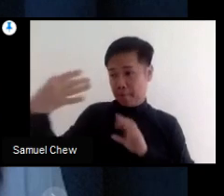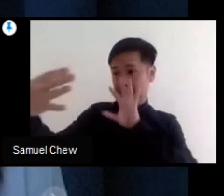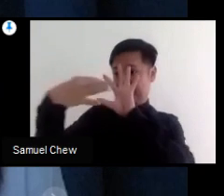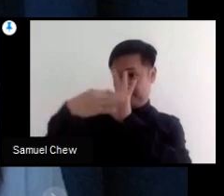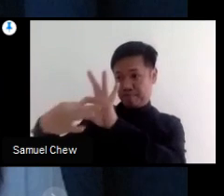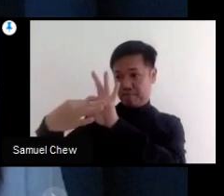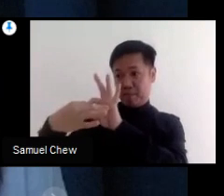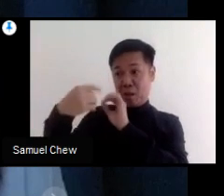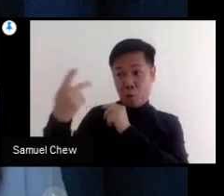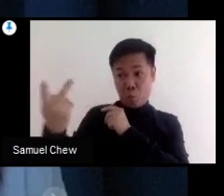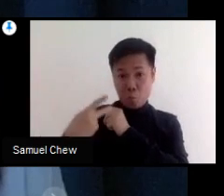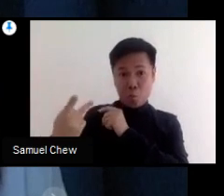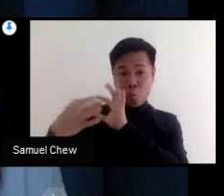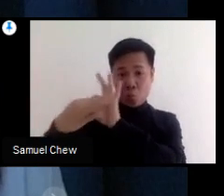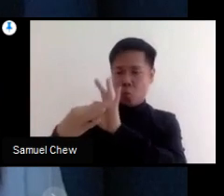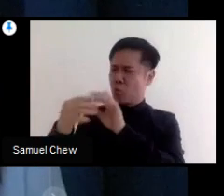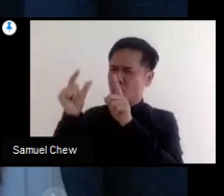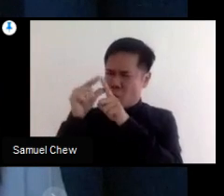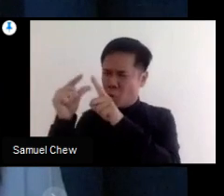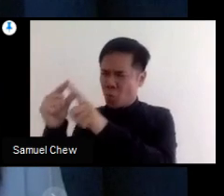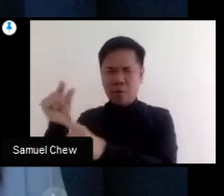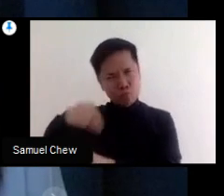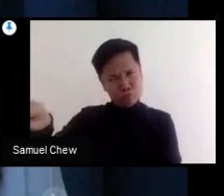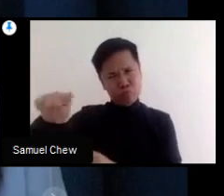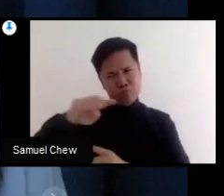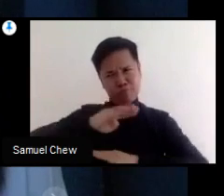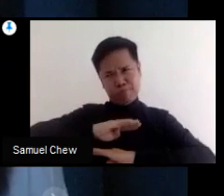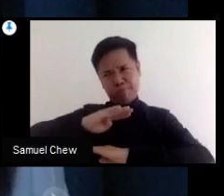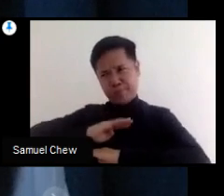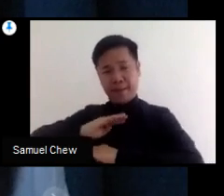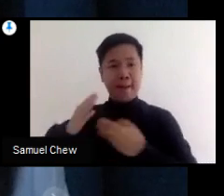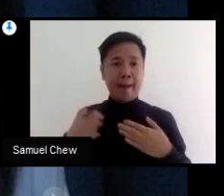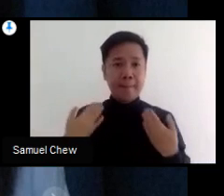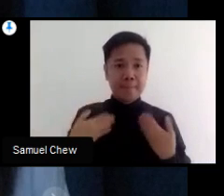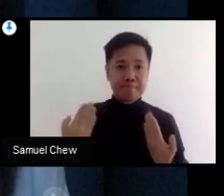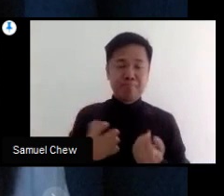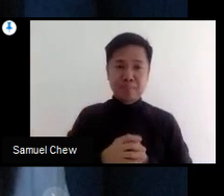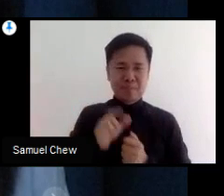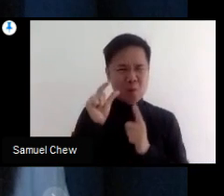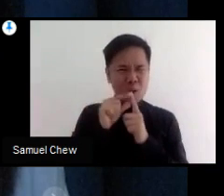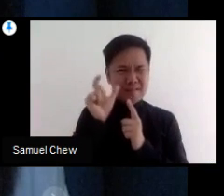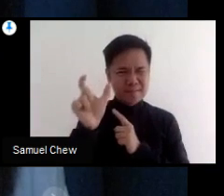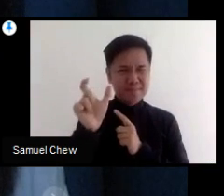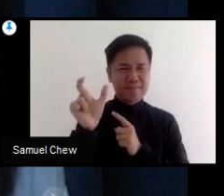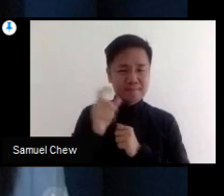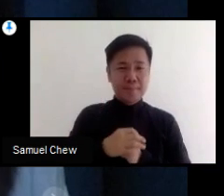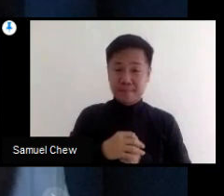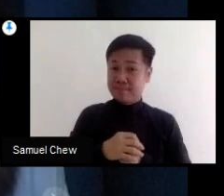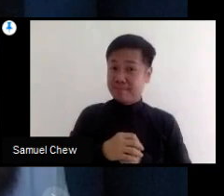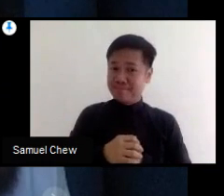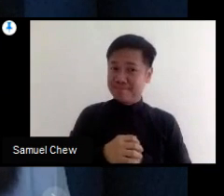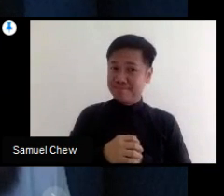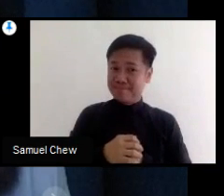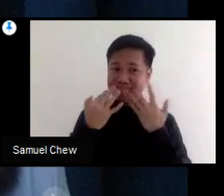see if we can arrive at wording which satisfies all. So hopefully we will be able to hammer out a solution which is